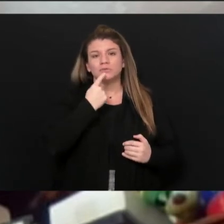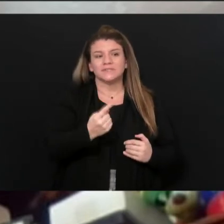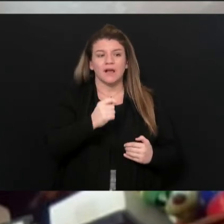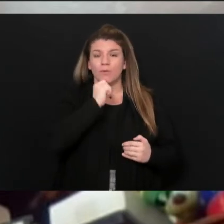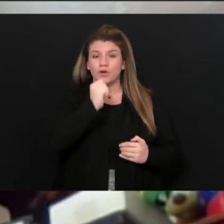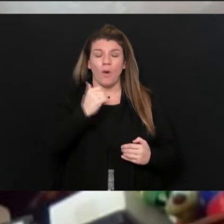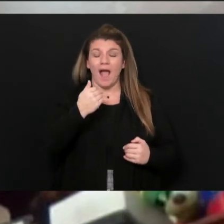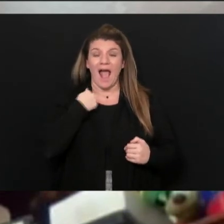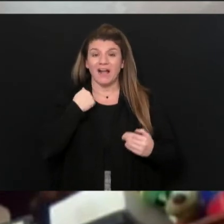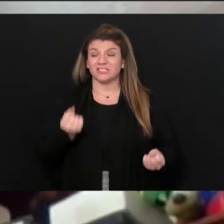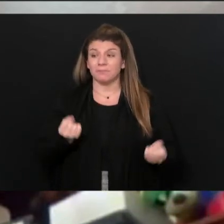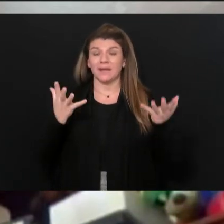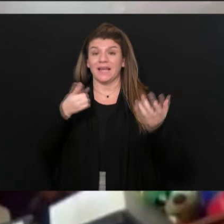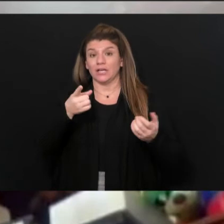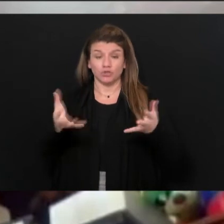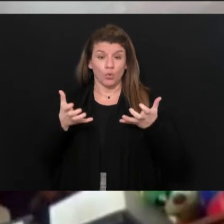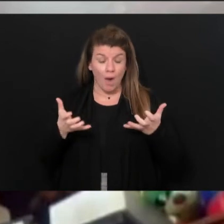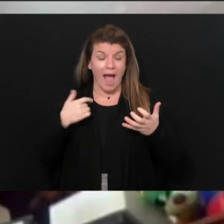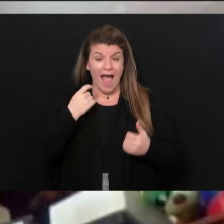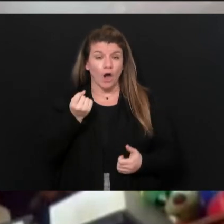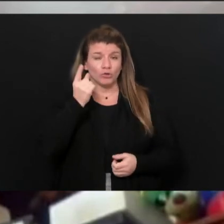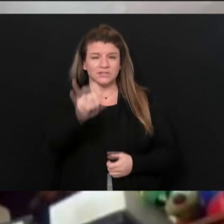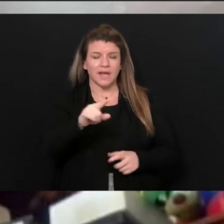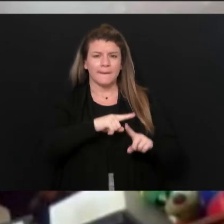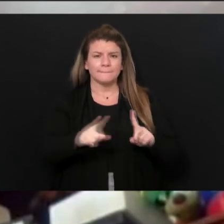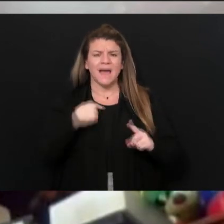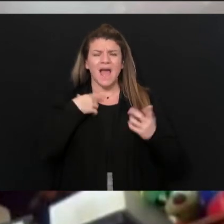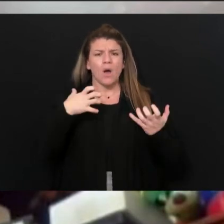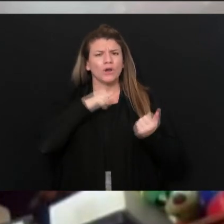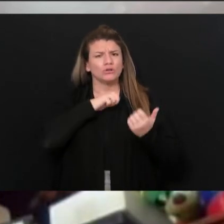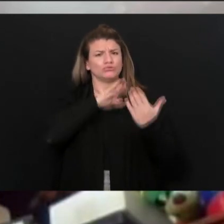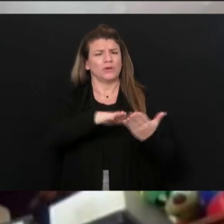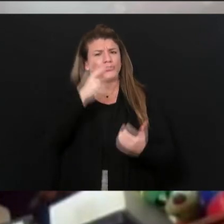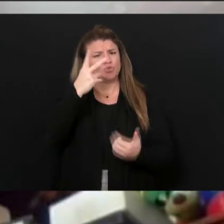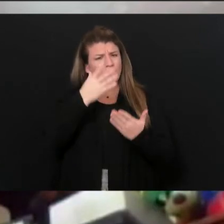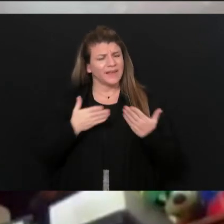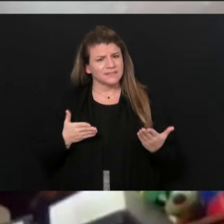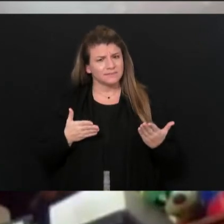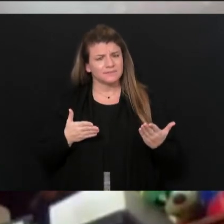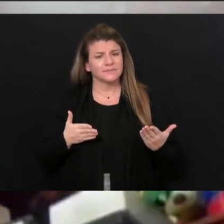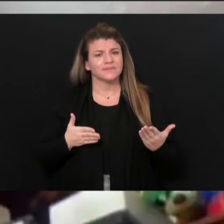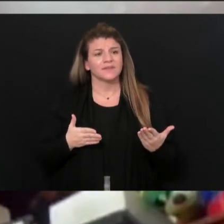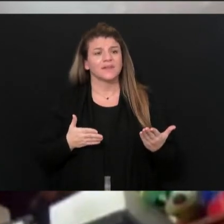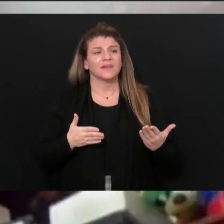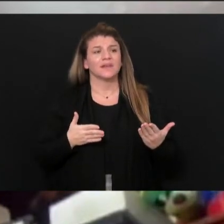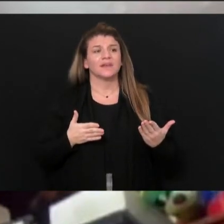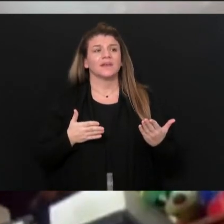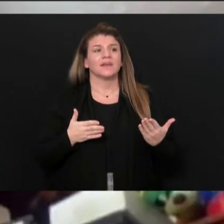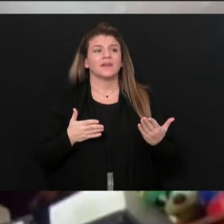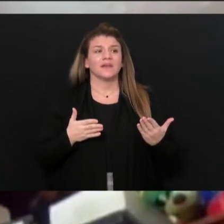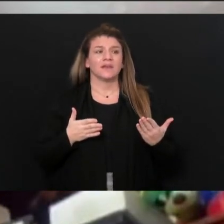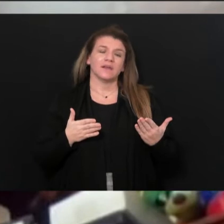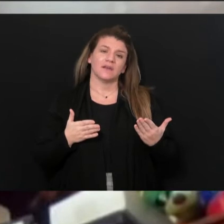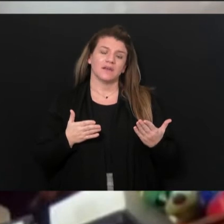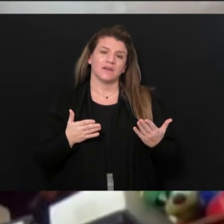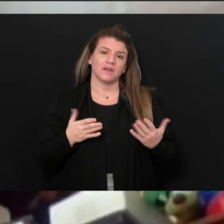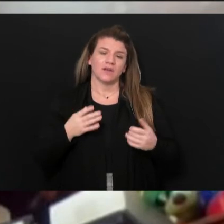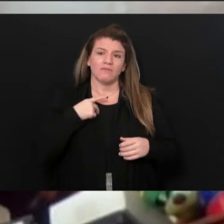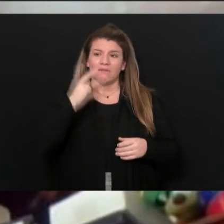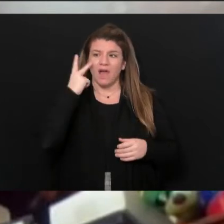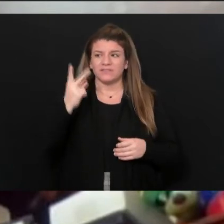supply as you'd like, so I get that point. But I just wanted to address two things. Is what I've heard anecdotally kind of widespread, or were